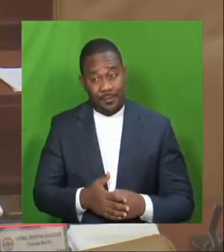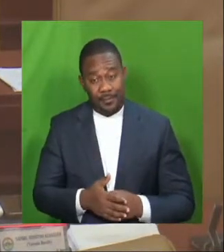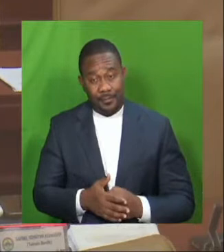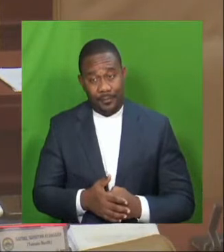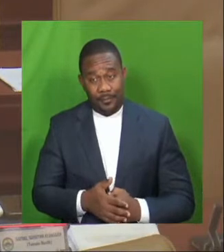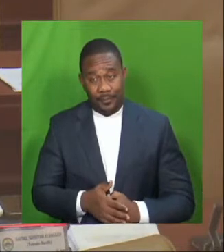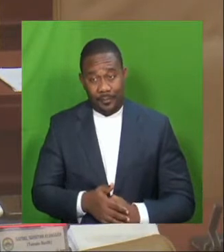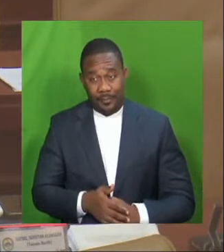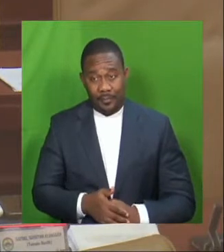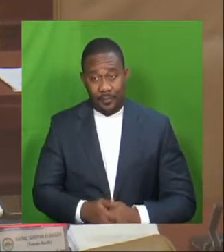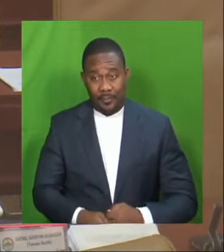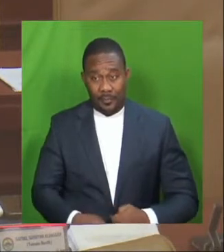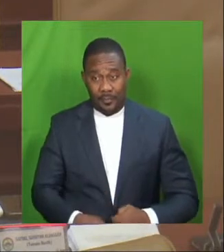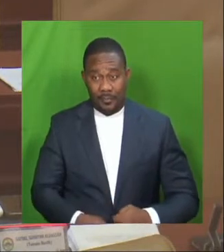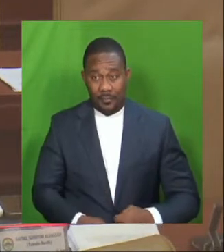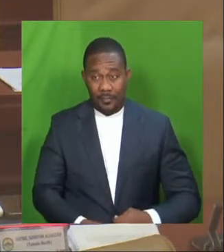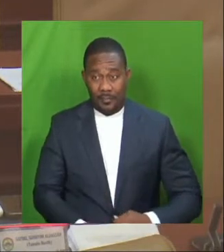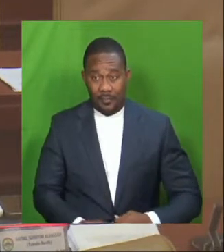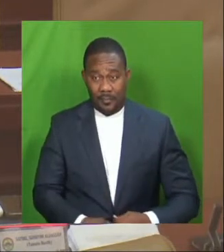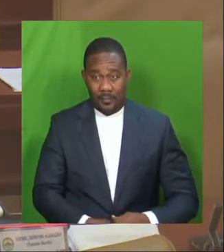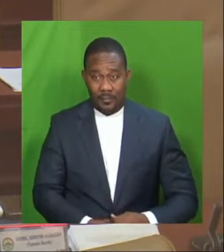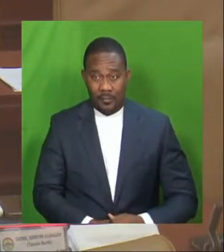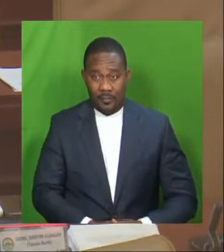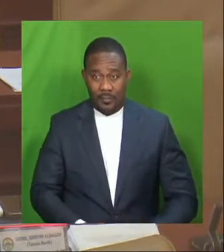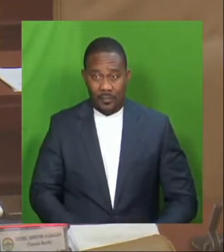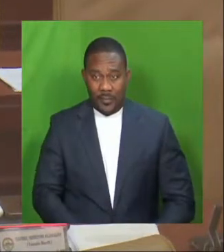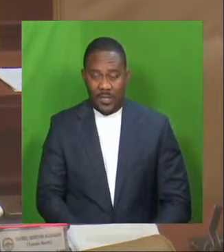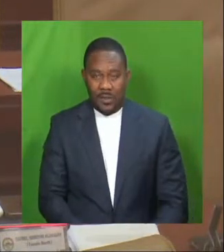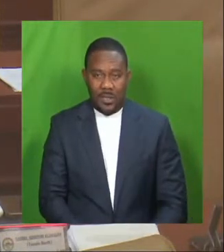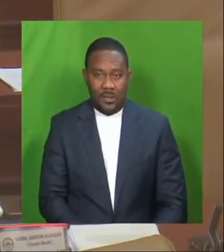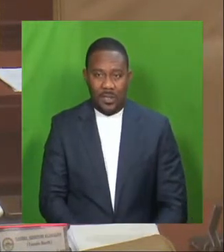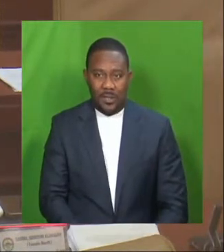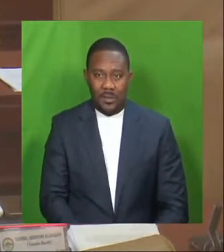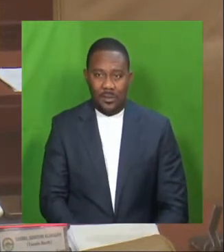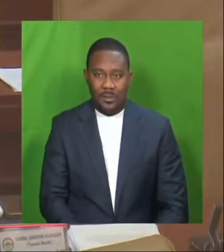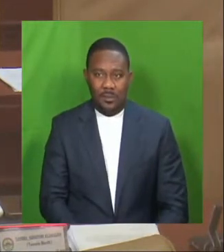for yielding to me to make the point.